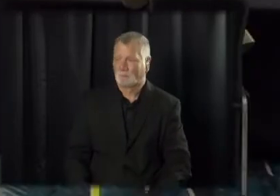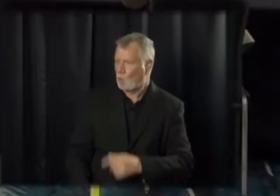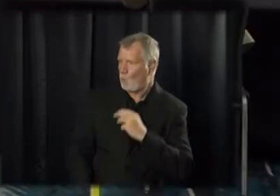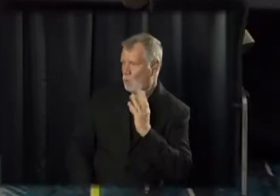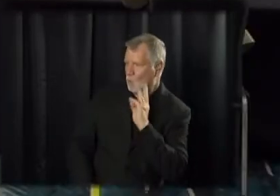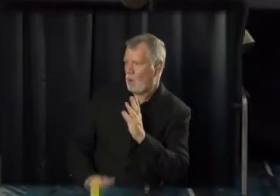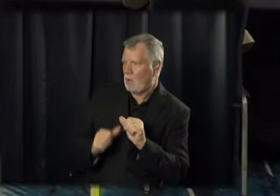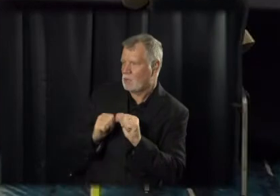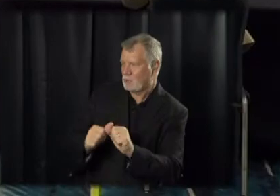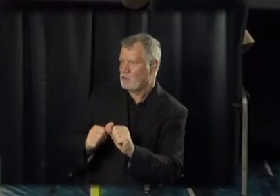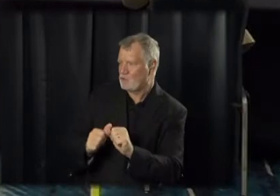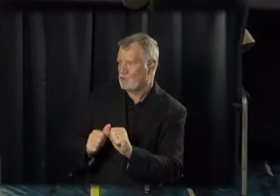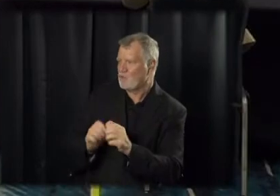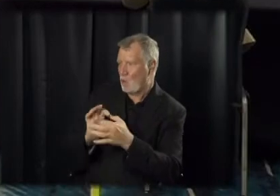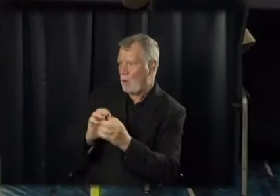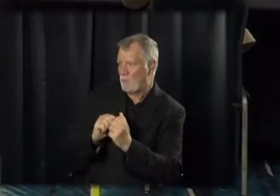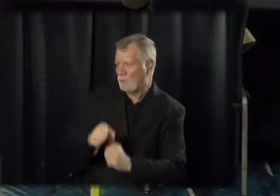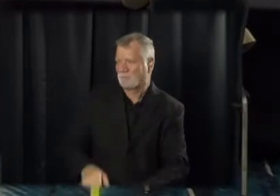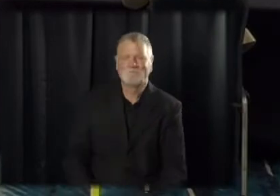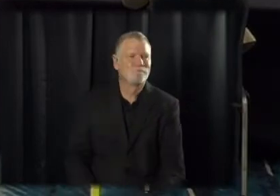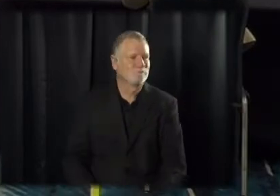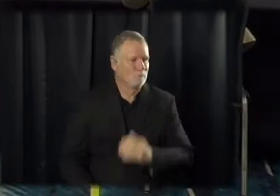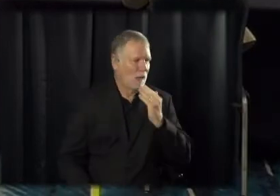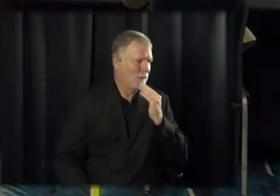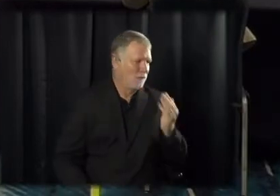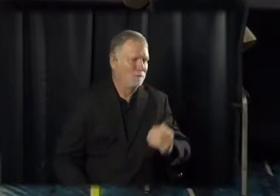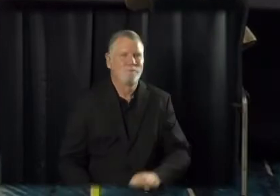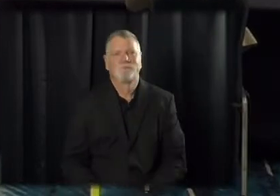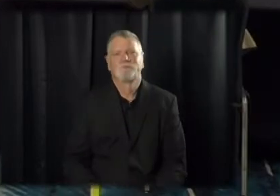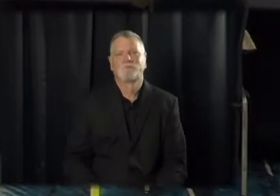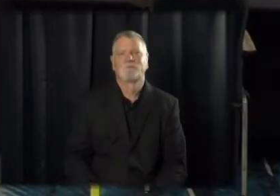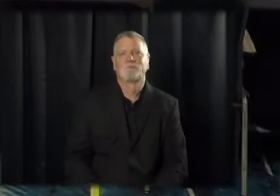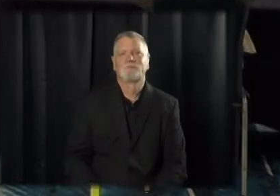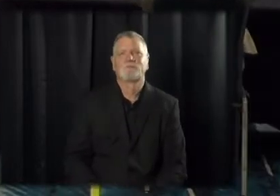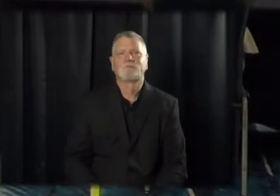cooperate. Thank you very much. Thank you.